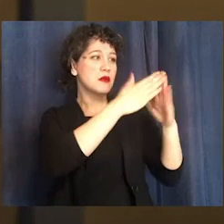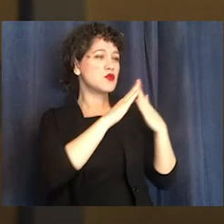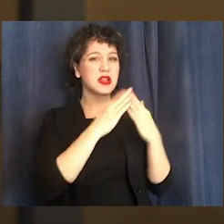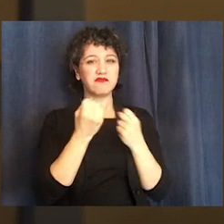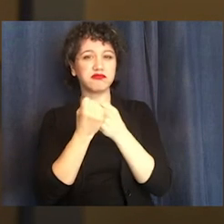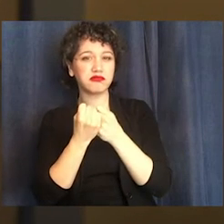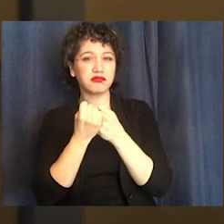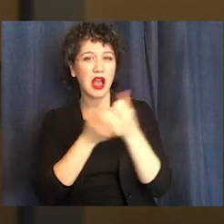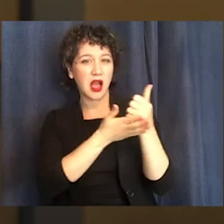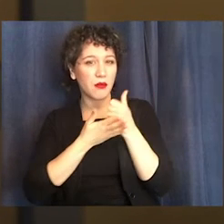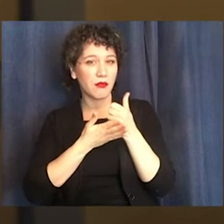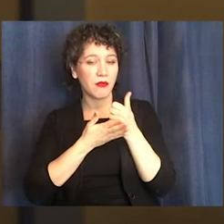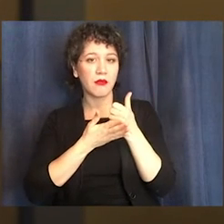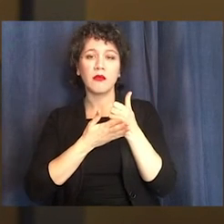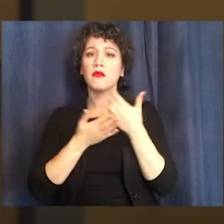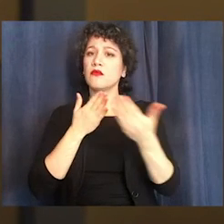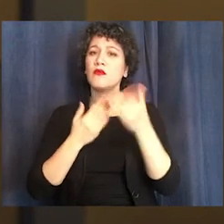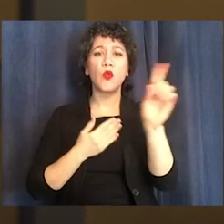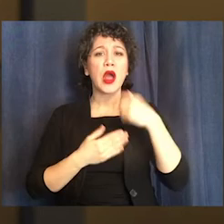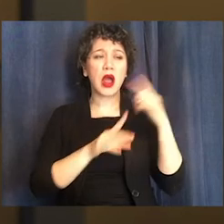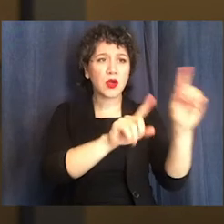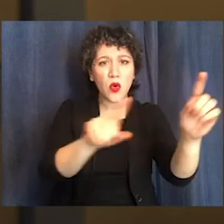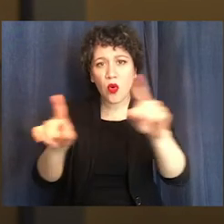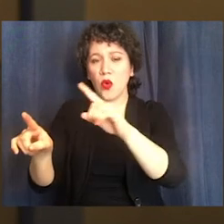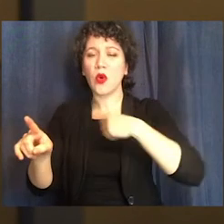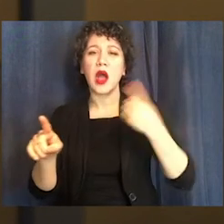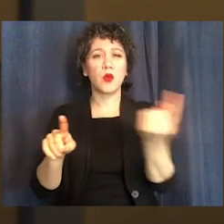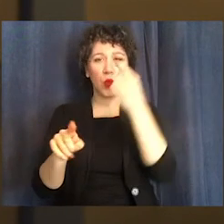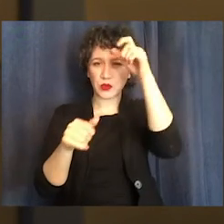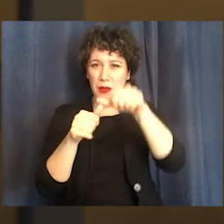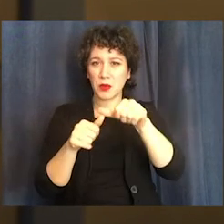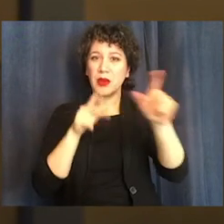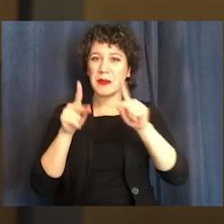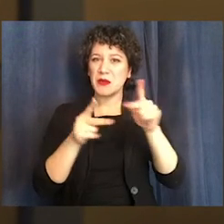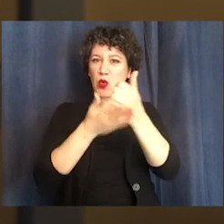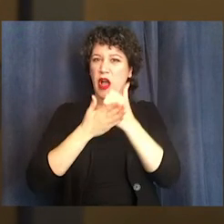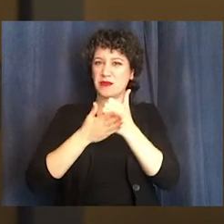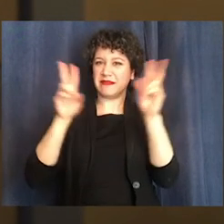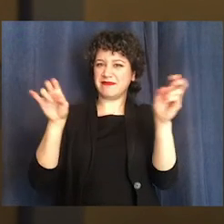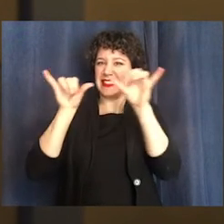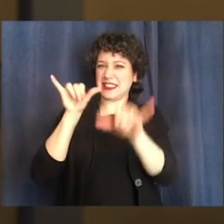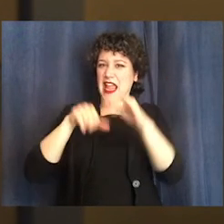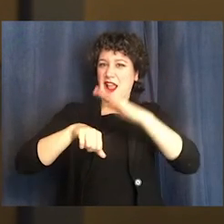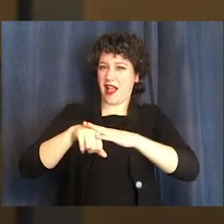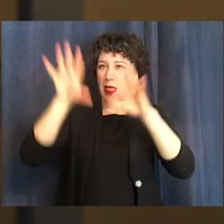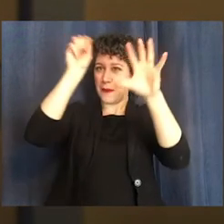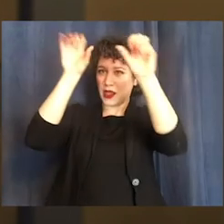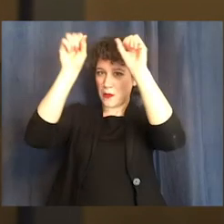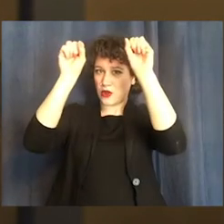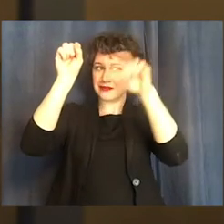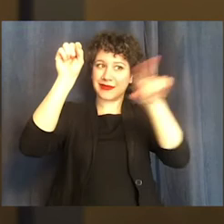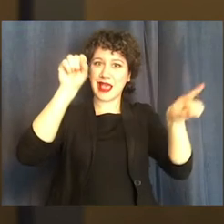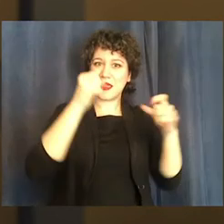always remember the people who have helped me stay on the monkey bars and picked me up when I fell. Another important